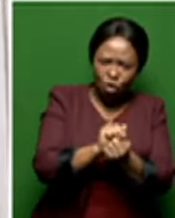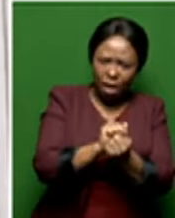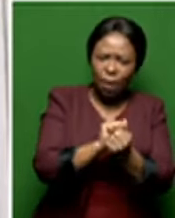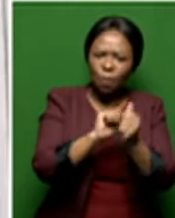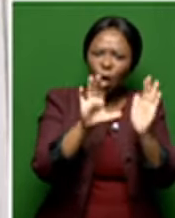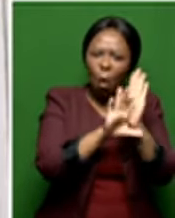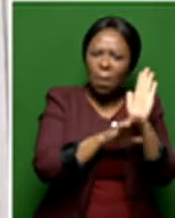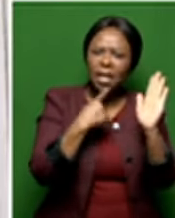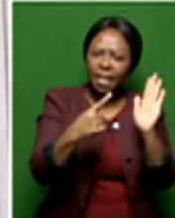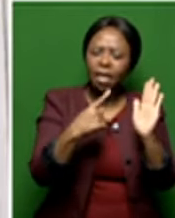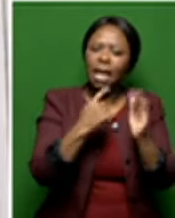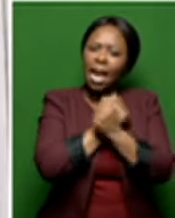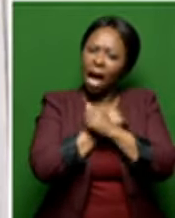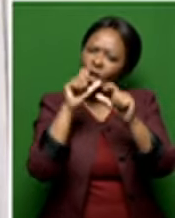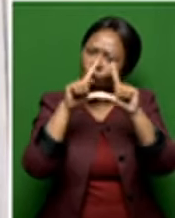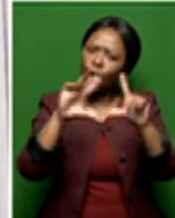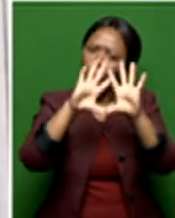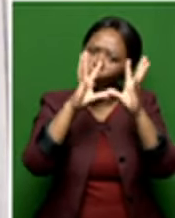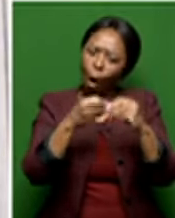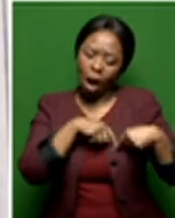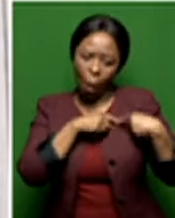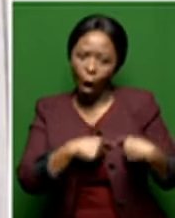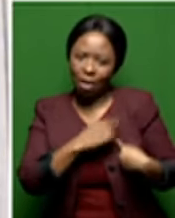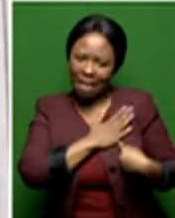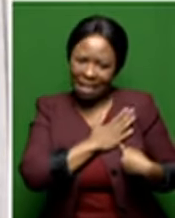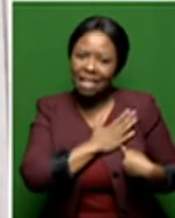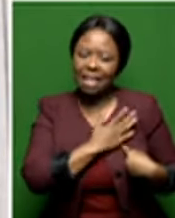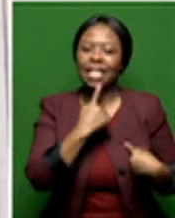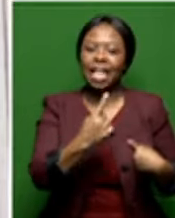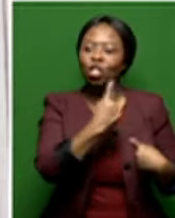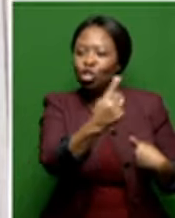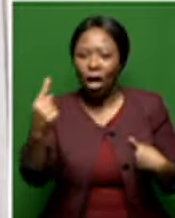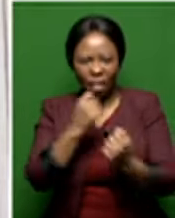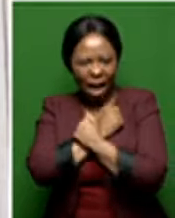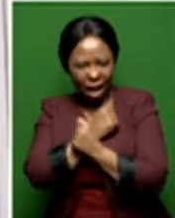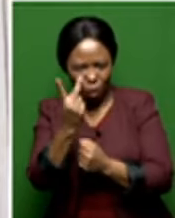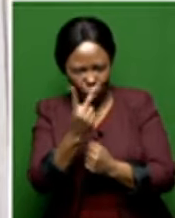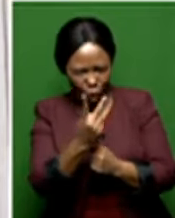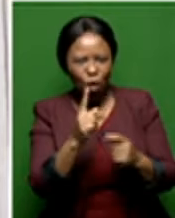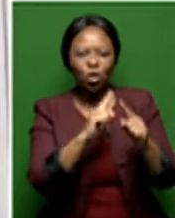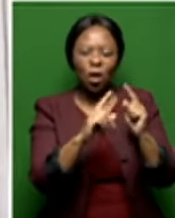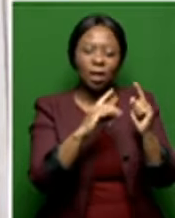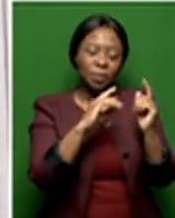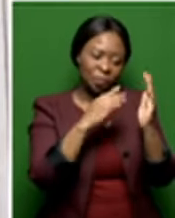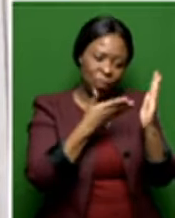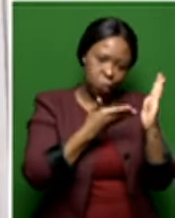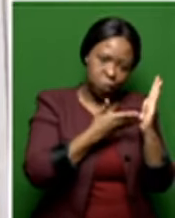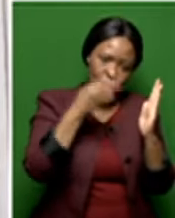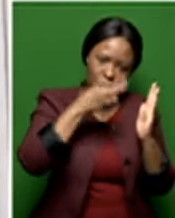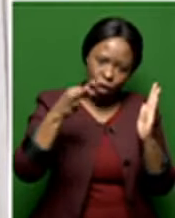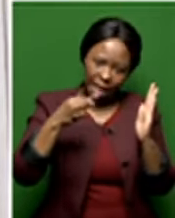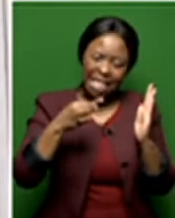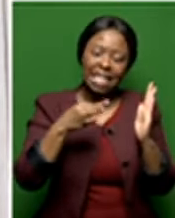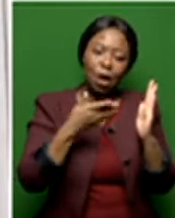should love the Lord our God with all our hearts, but he said we should also love each other. So the track, Is It You, is a track